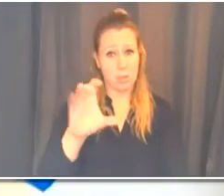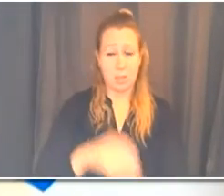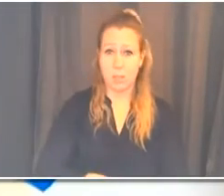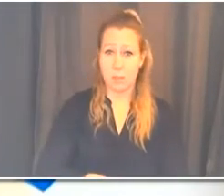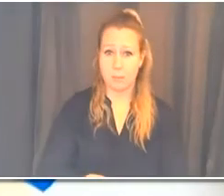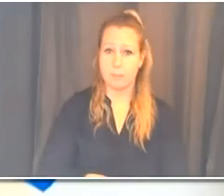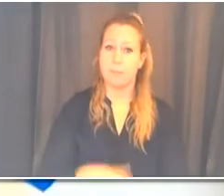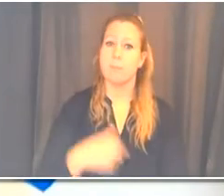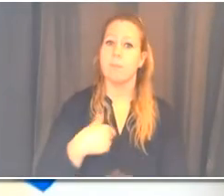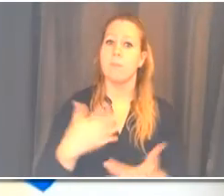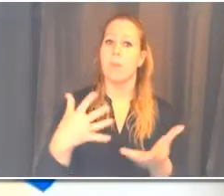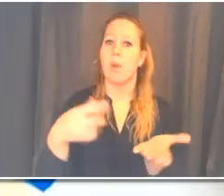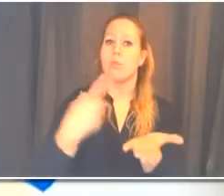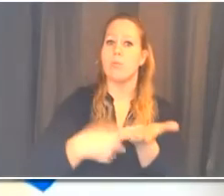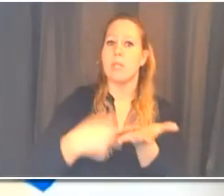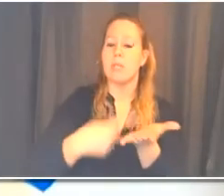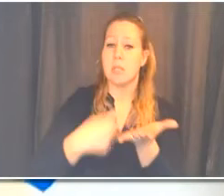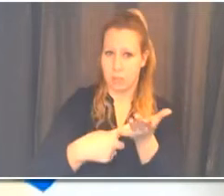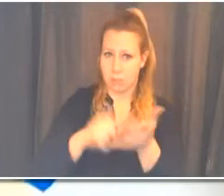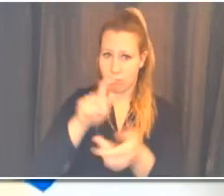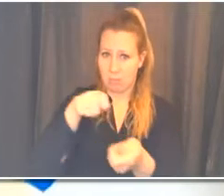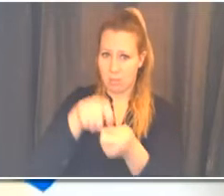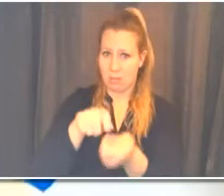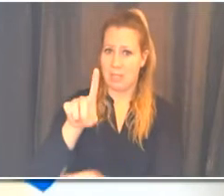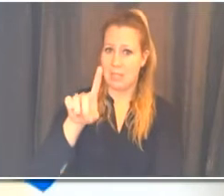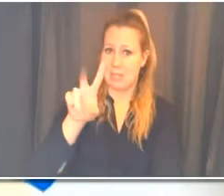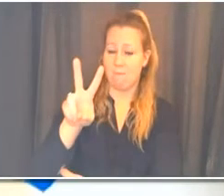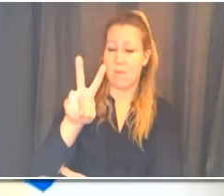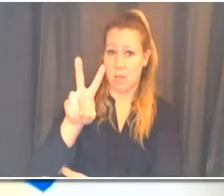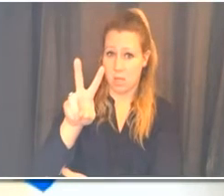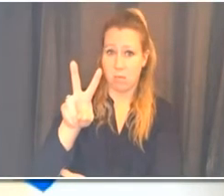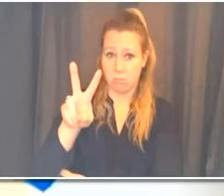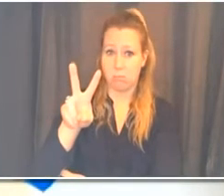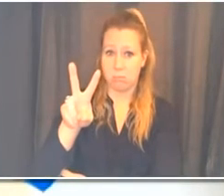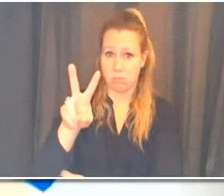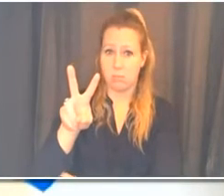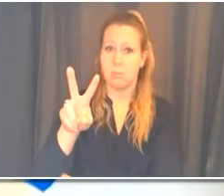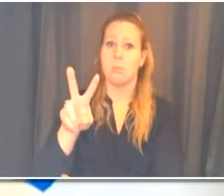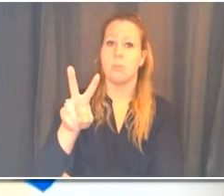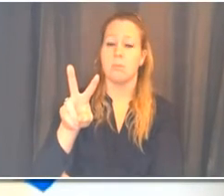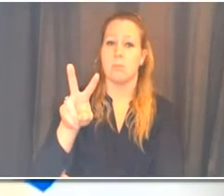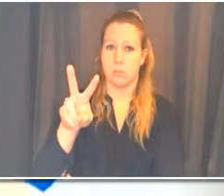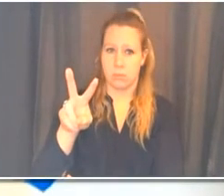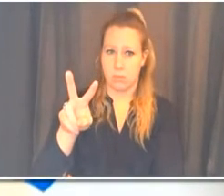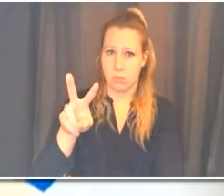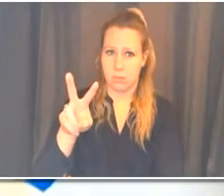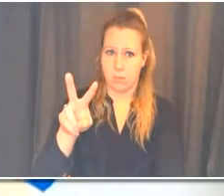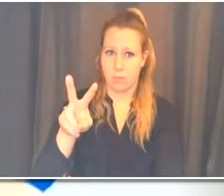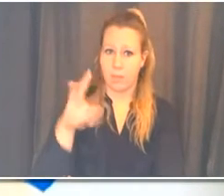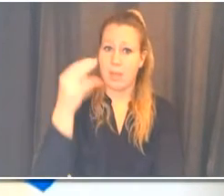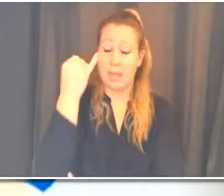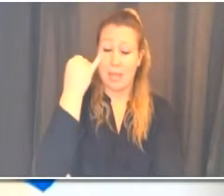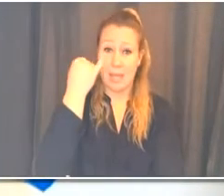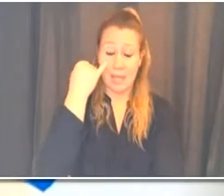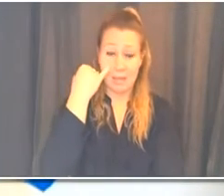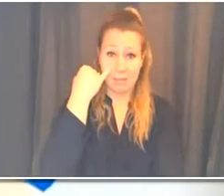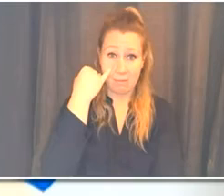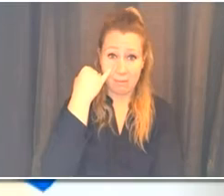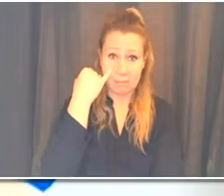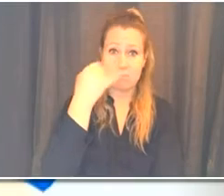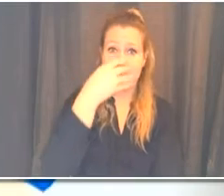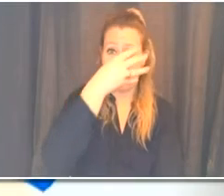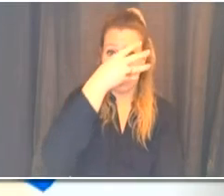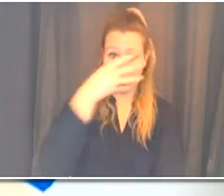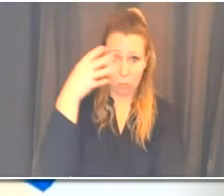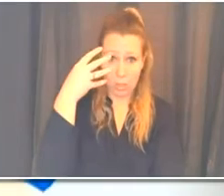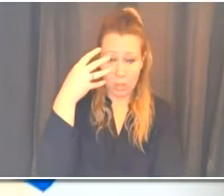we've been hearing this uh so I'm glad we're having this this opportunity to have a conversation with both you commissioner and the deputy chief um